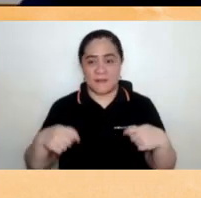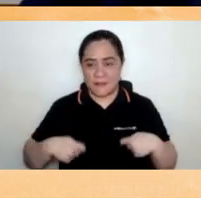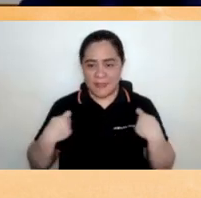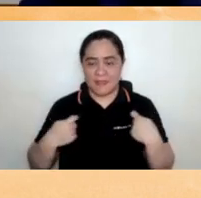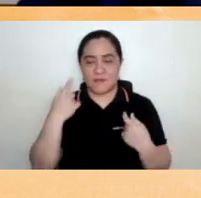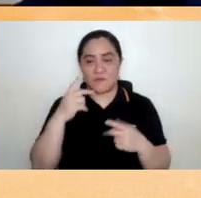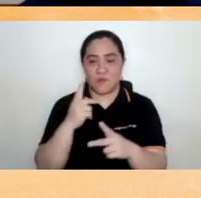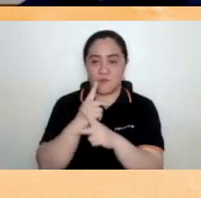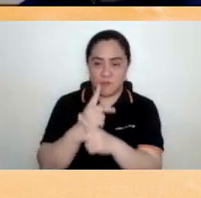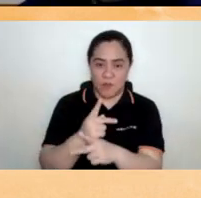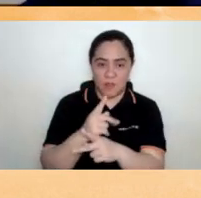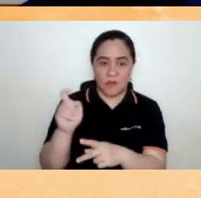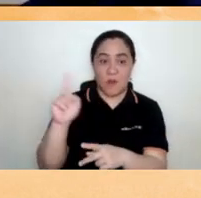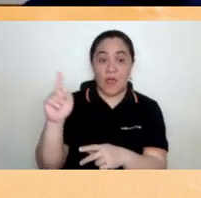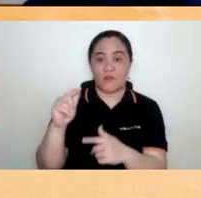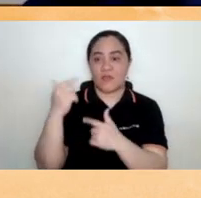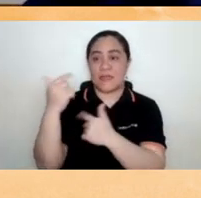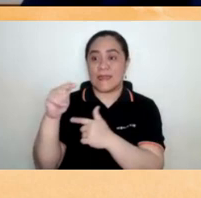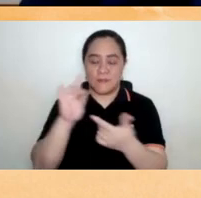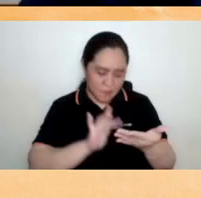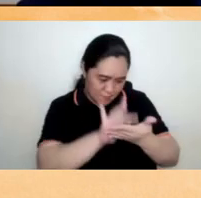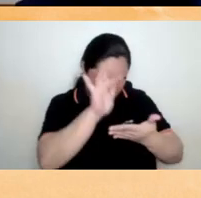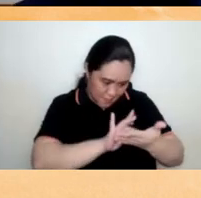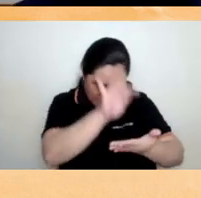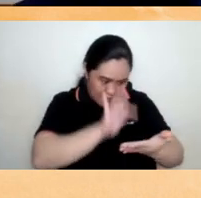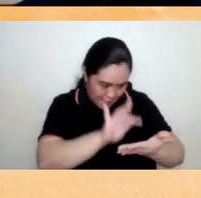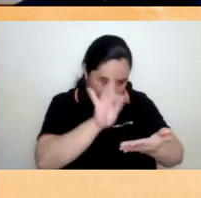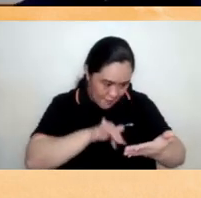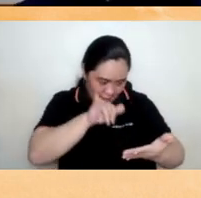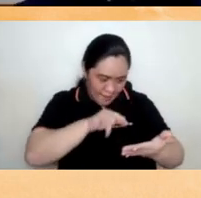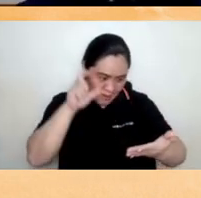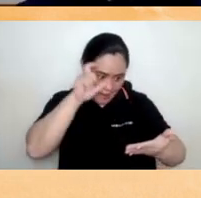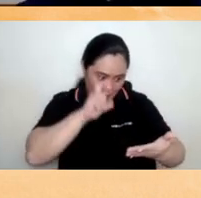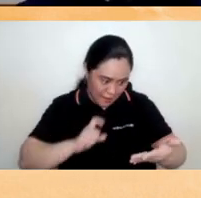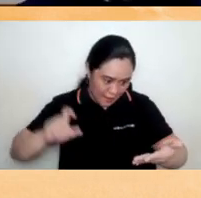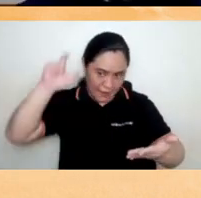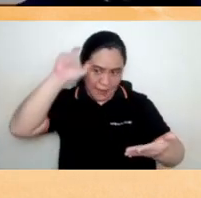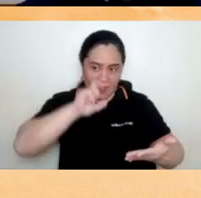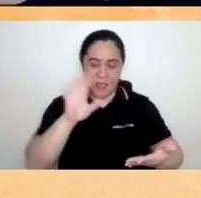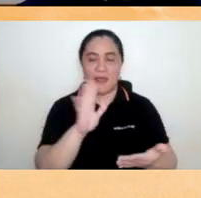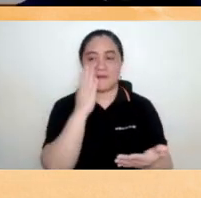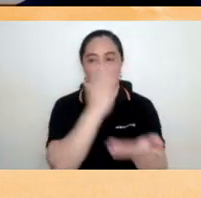time, limit screen time at night and avoid keeping digital devices in the bedroom.